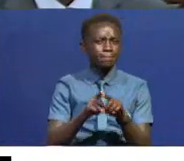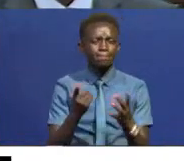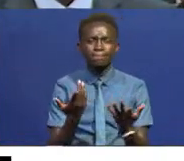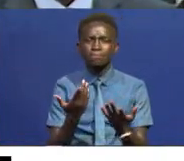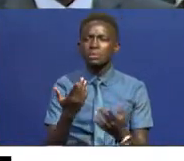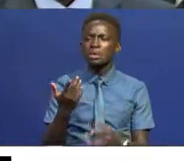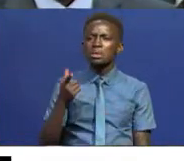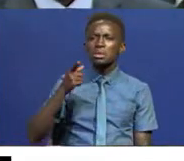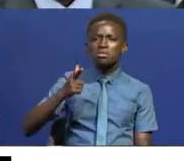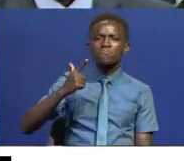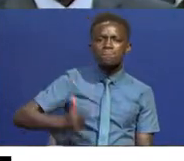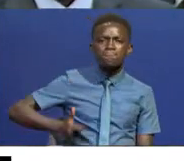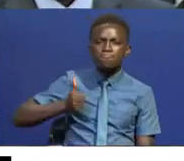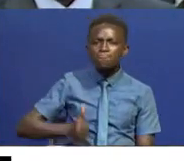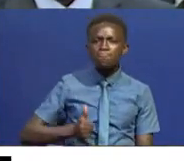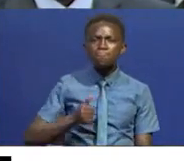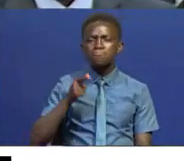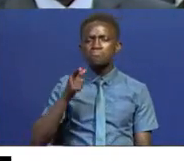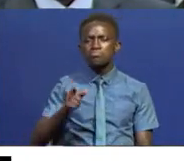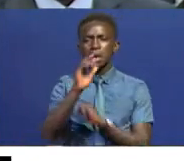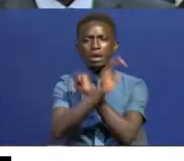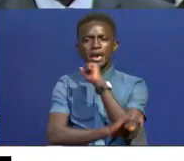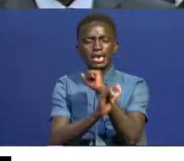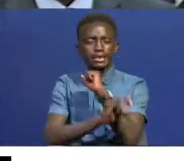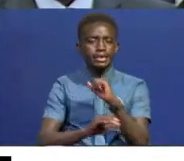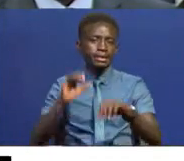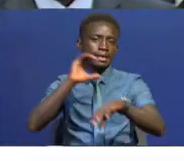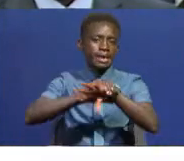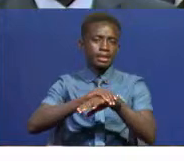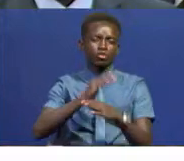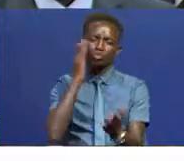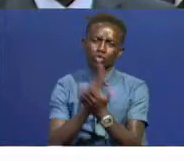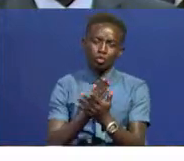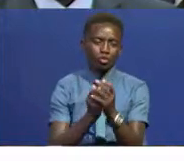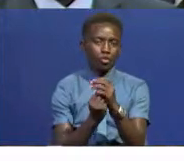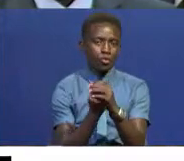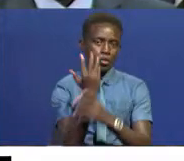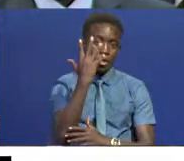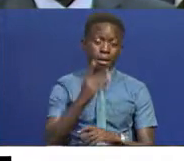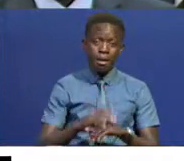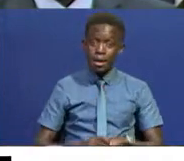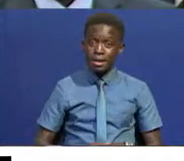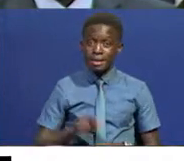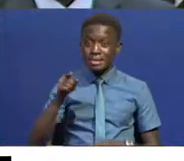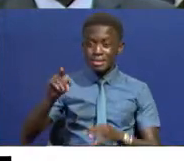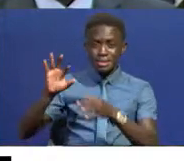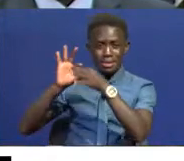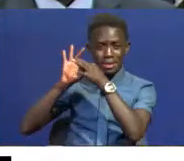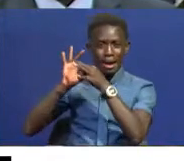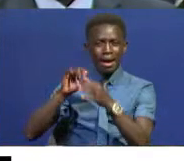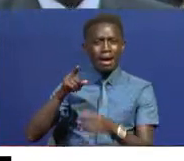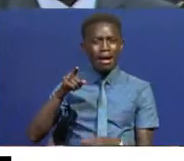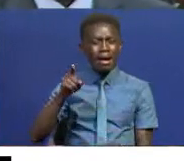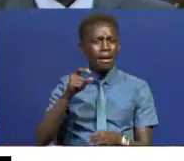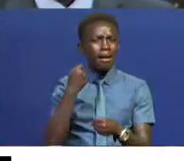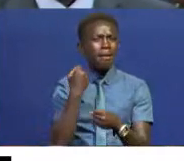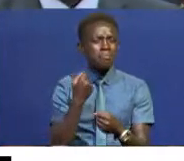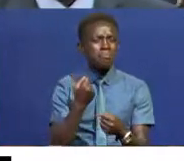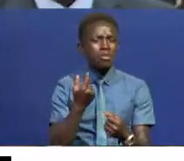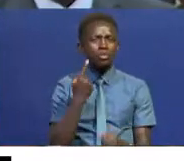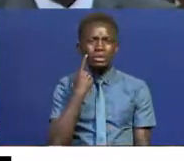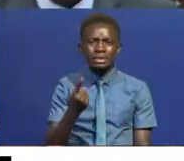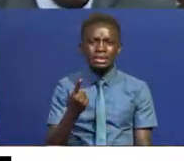to achieve real growth. In fact, this culture reached the point of borrowing expensive